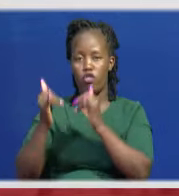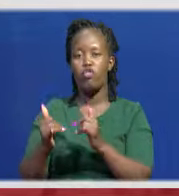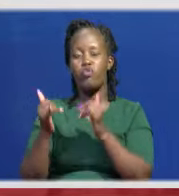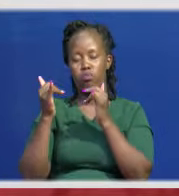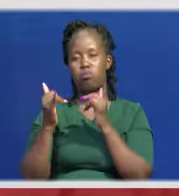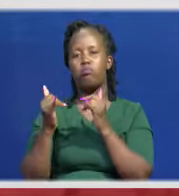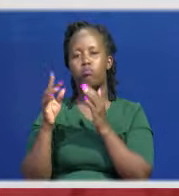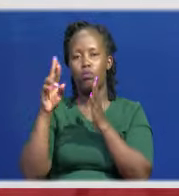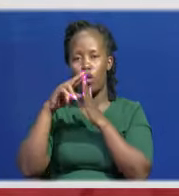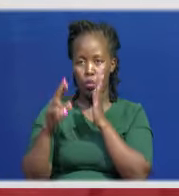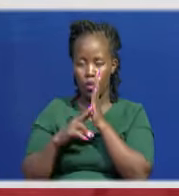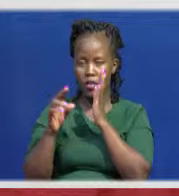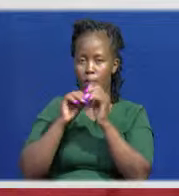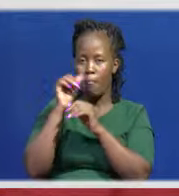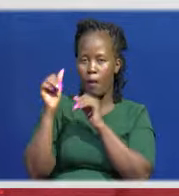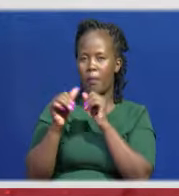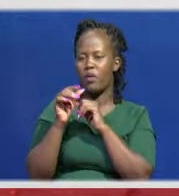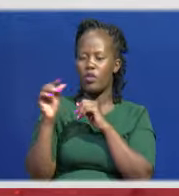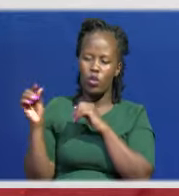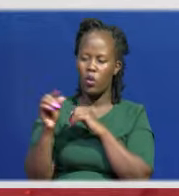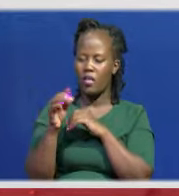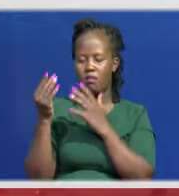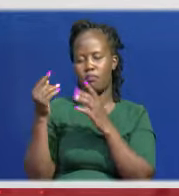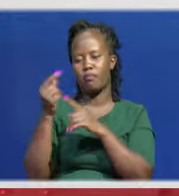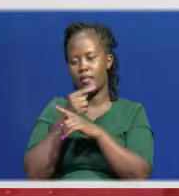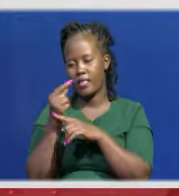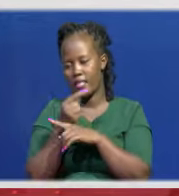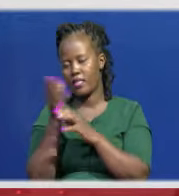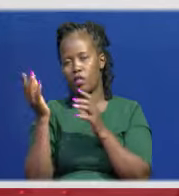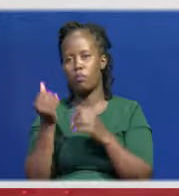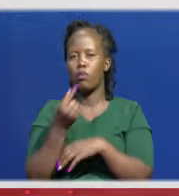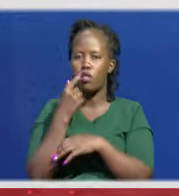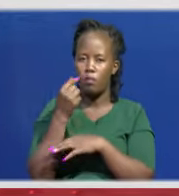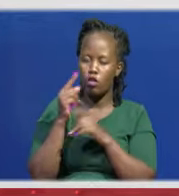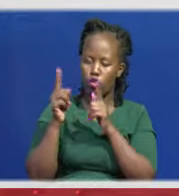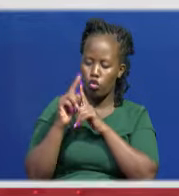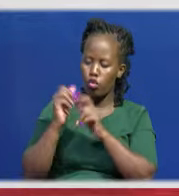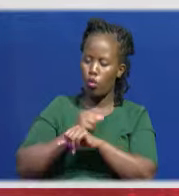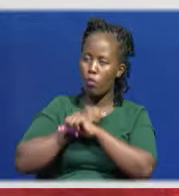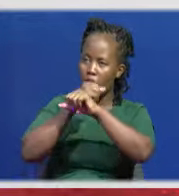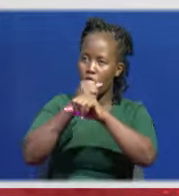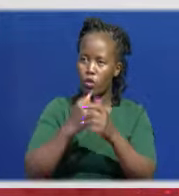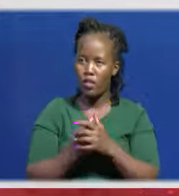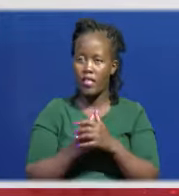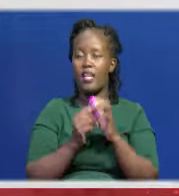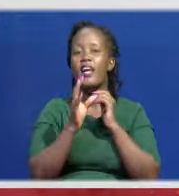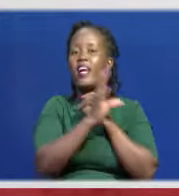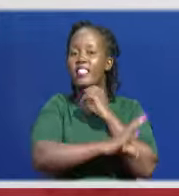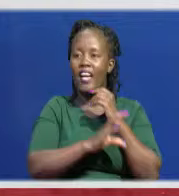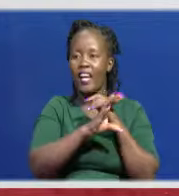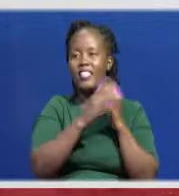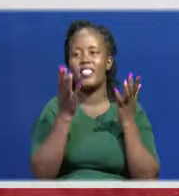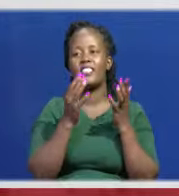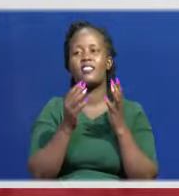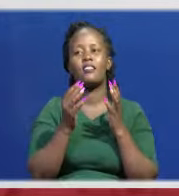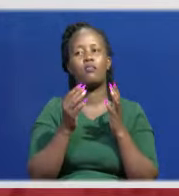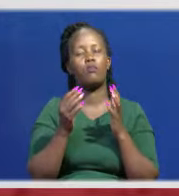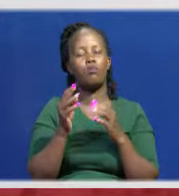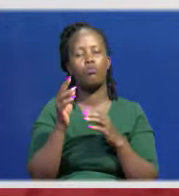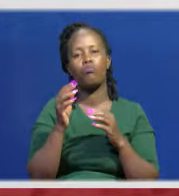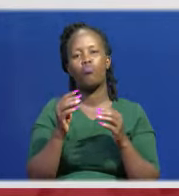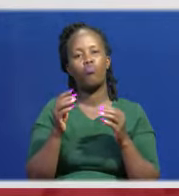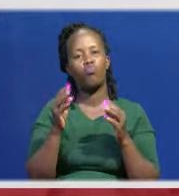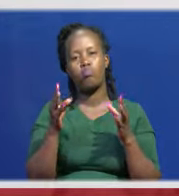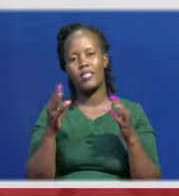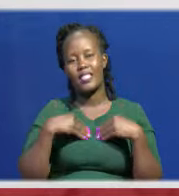for treatment and even shorter courses for prevention. And as a country, this guidance was adopted quickly